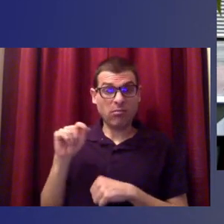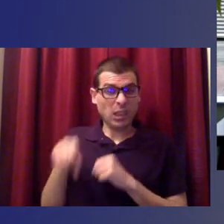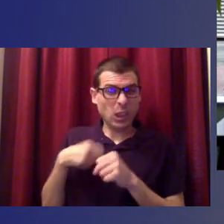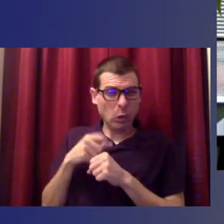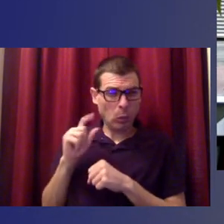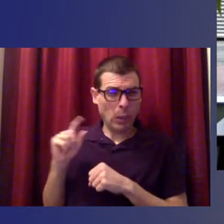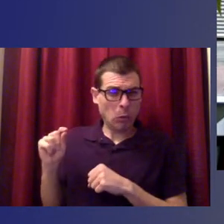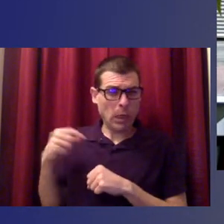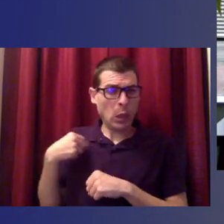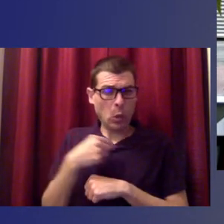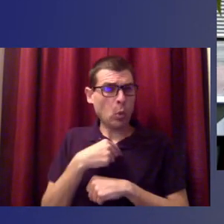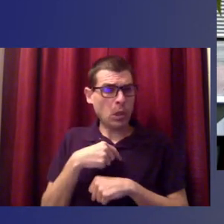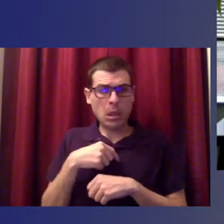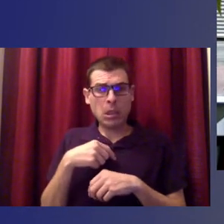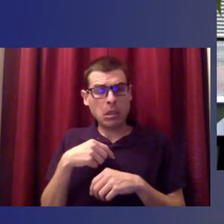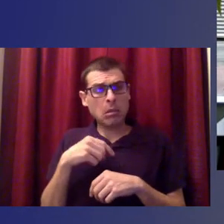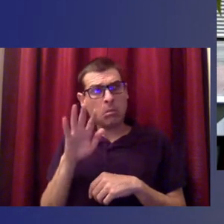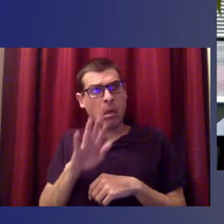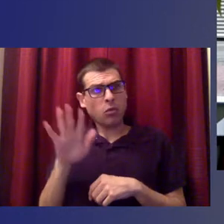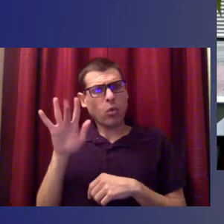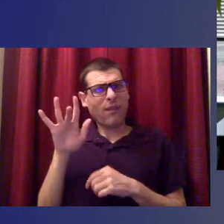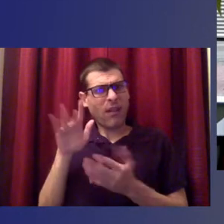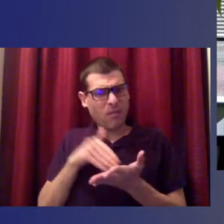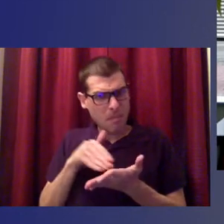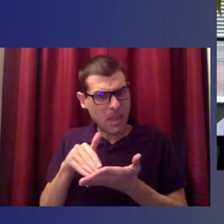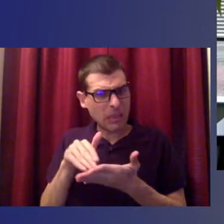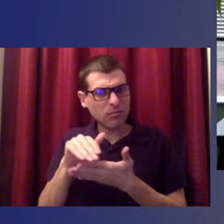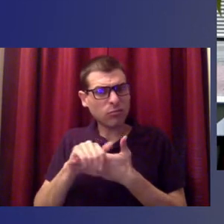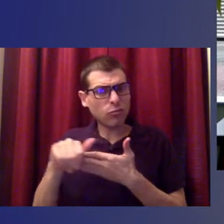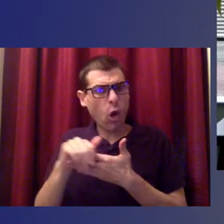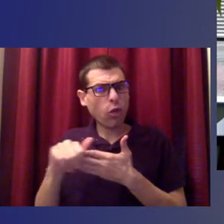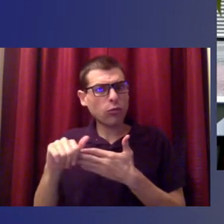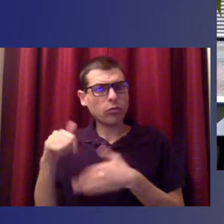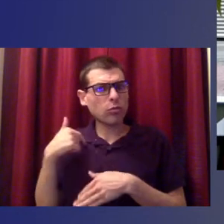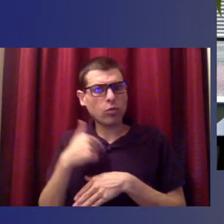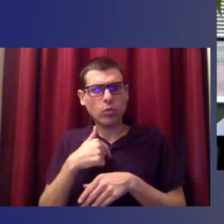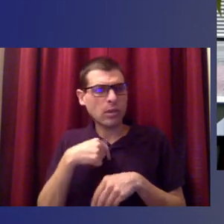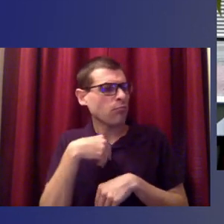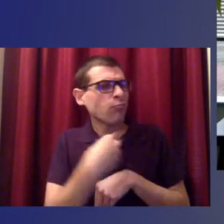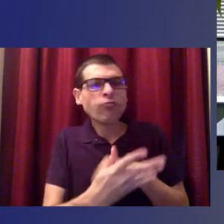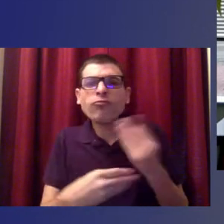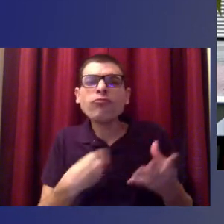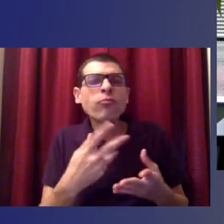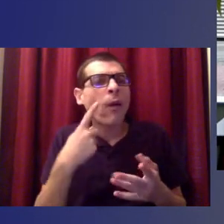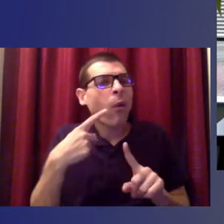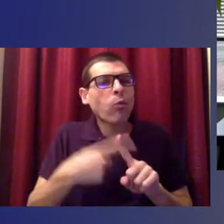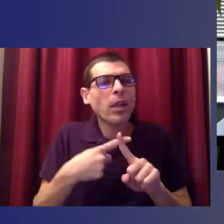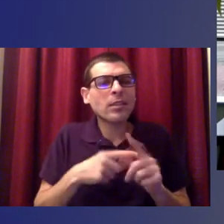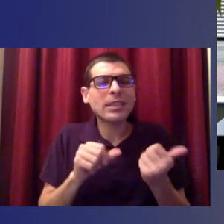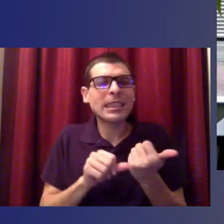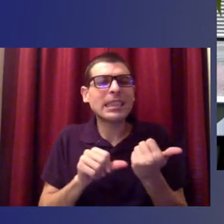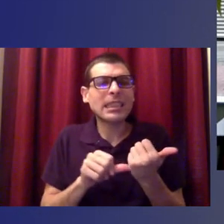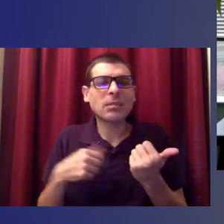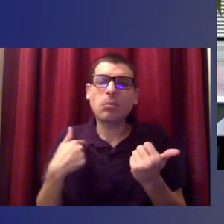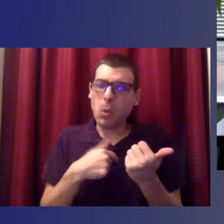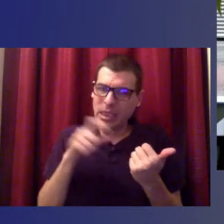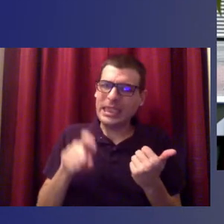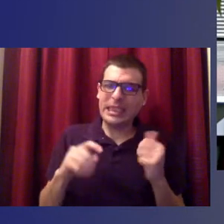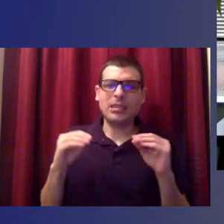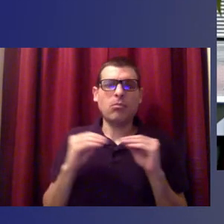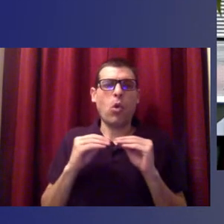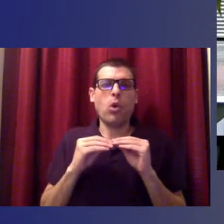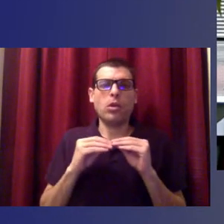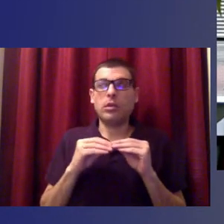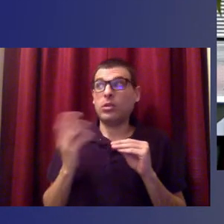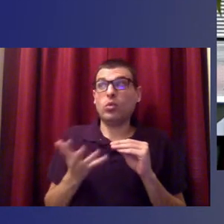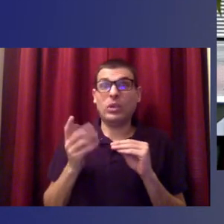about $25 million that we put out in the community for rent assistance. But we know we need much more